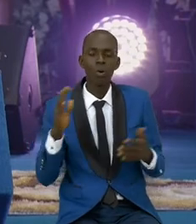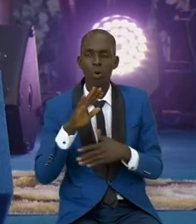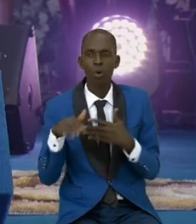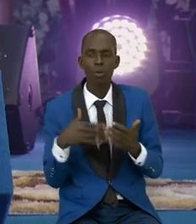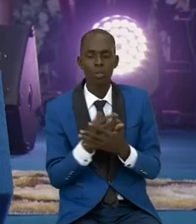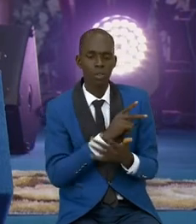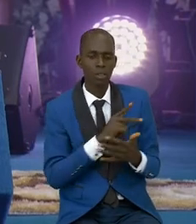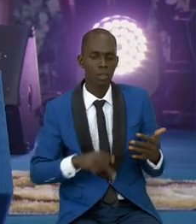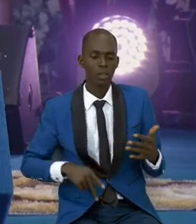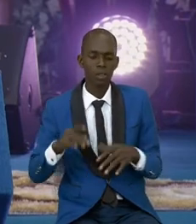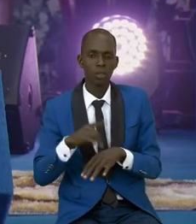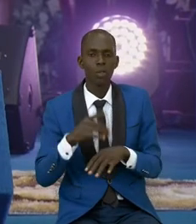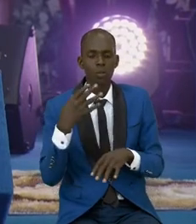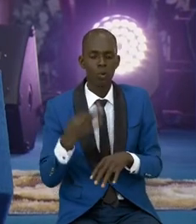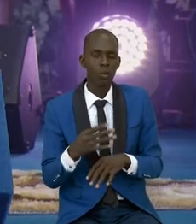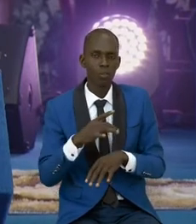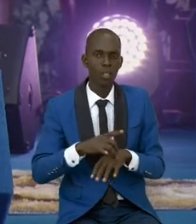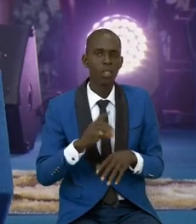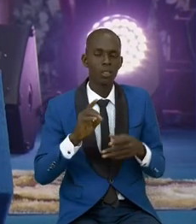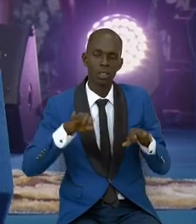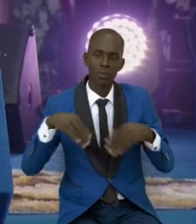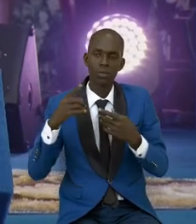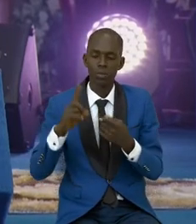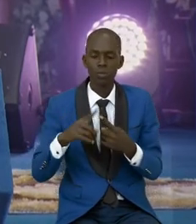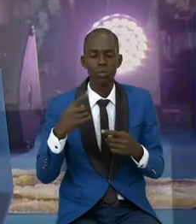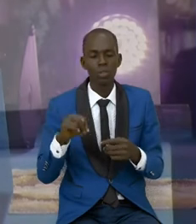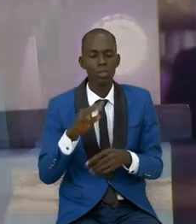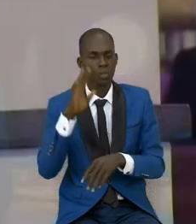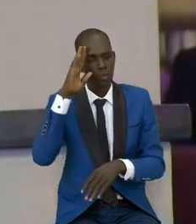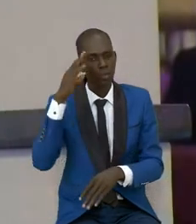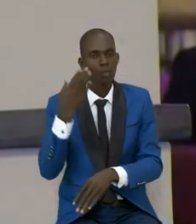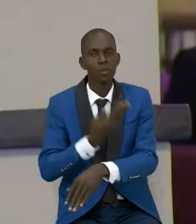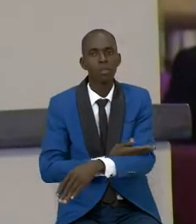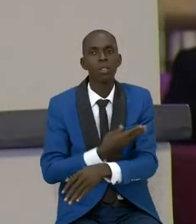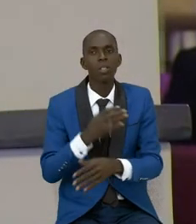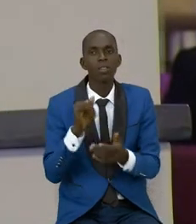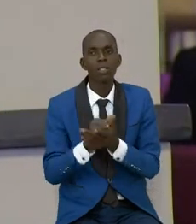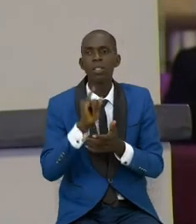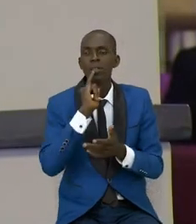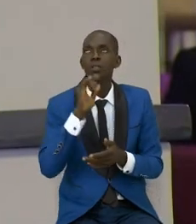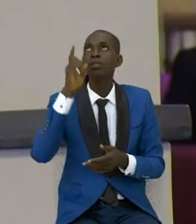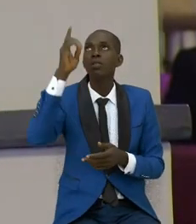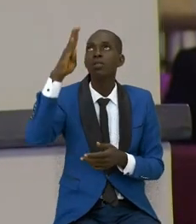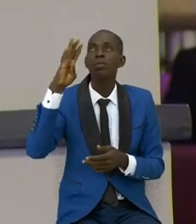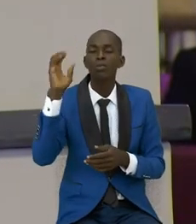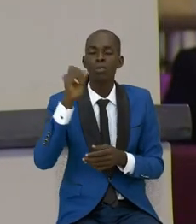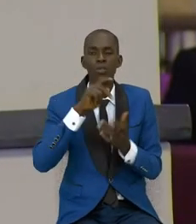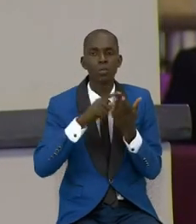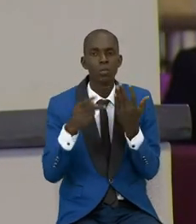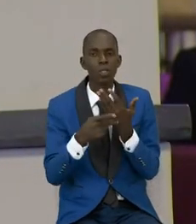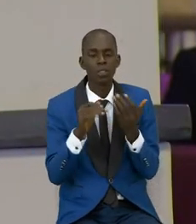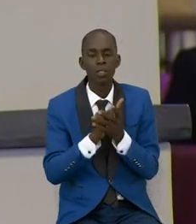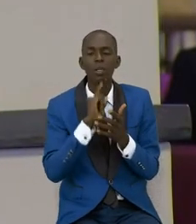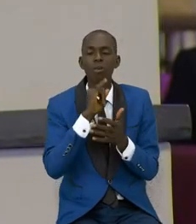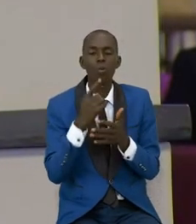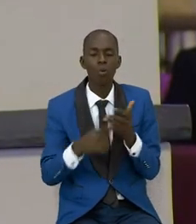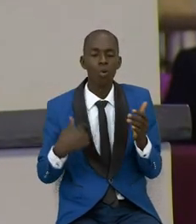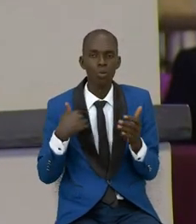his dear son. And that God's program, that's what we focus on.